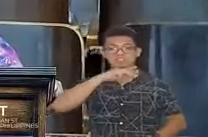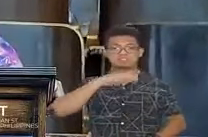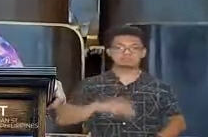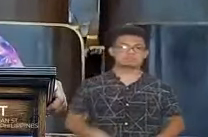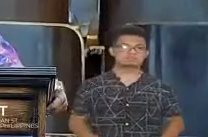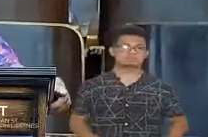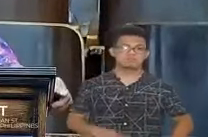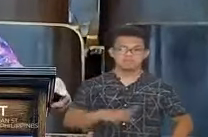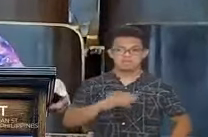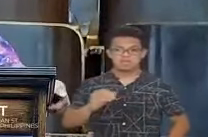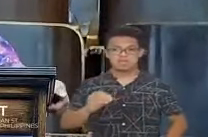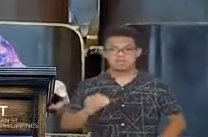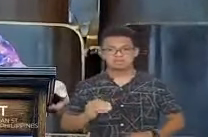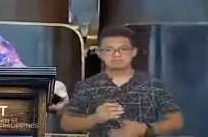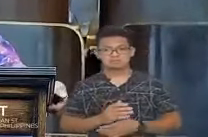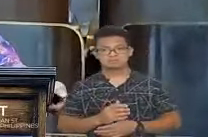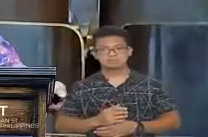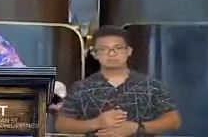Huwag man ko mamatay.